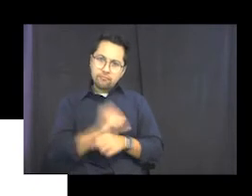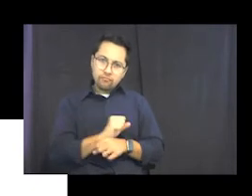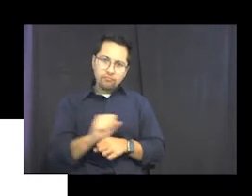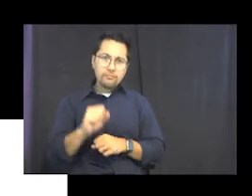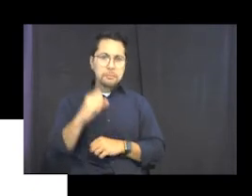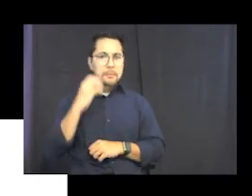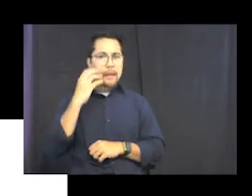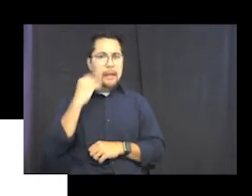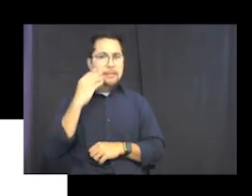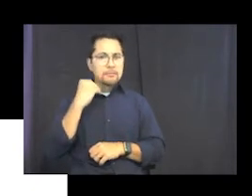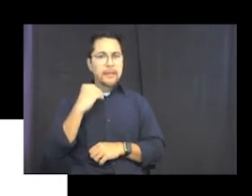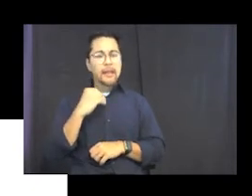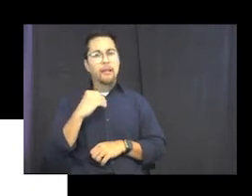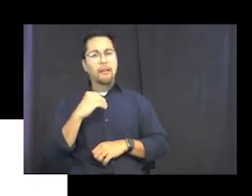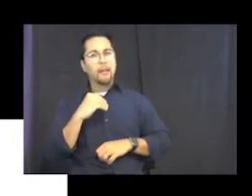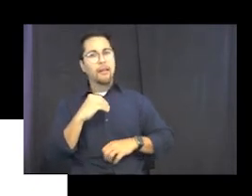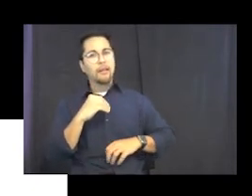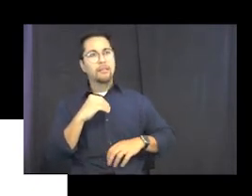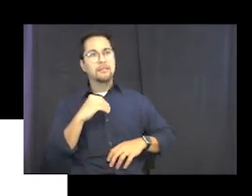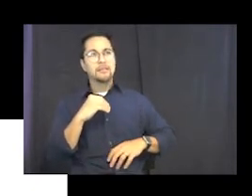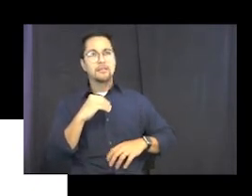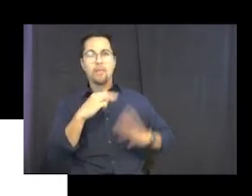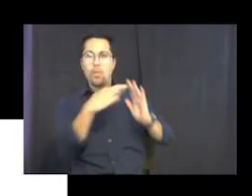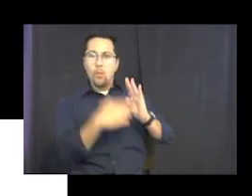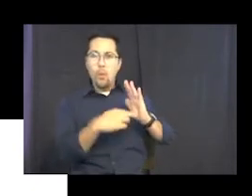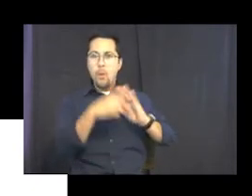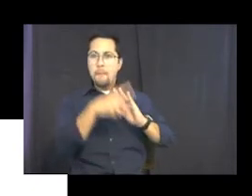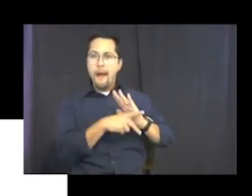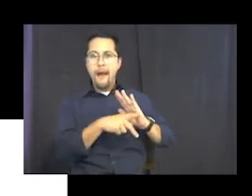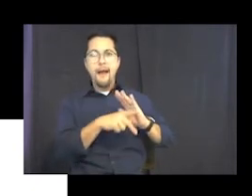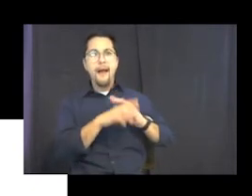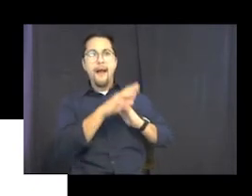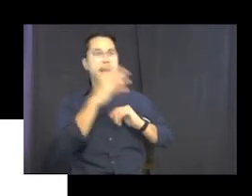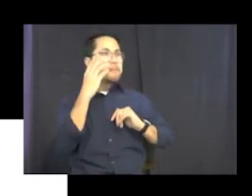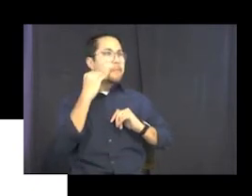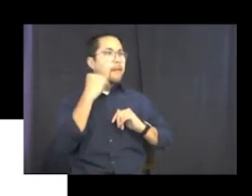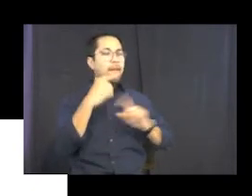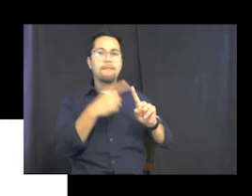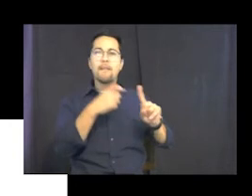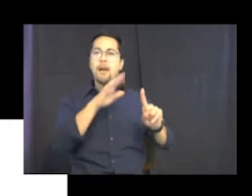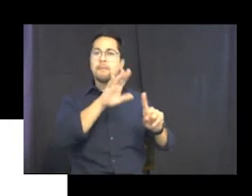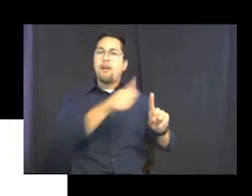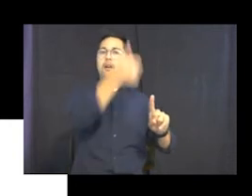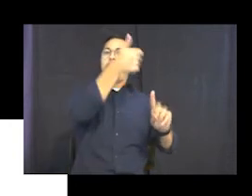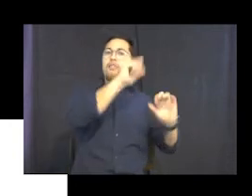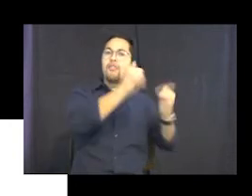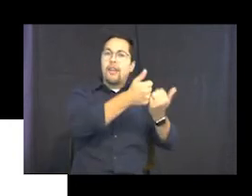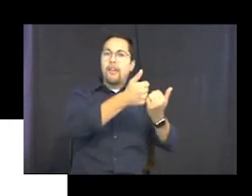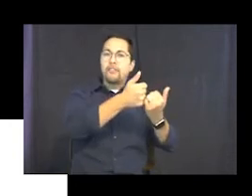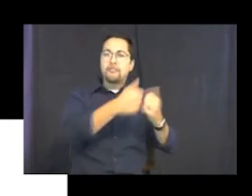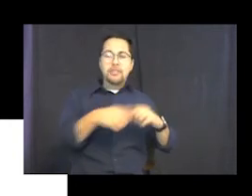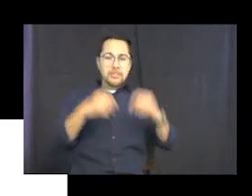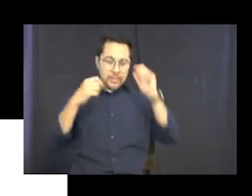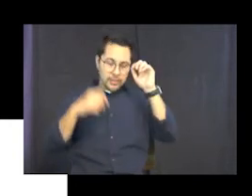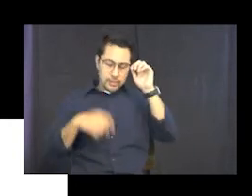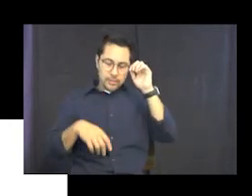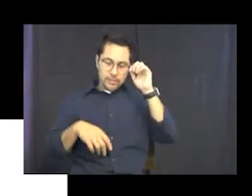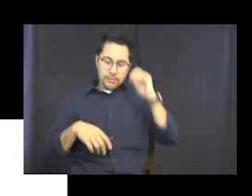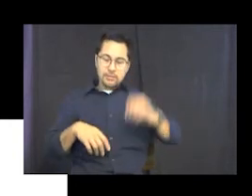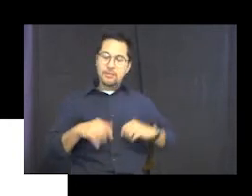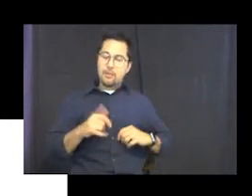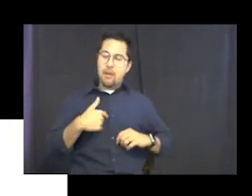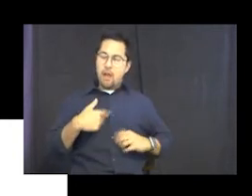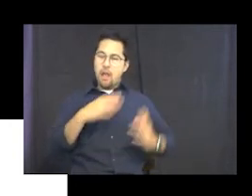experience the dynamics of a different agency and see a global picture to a new